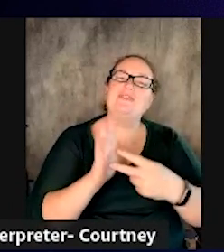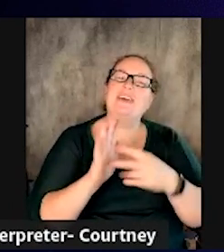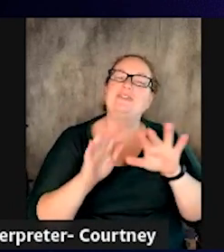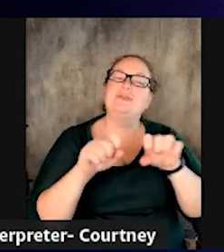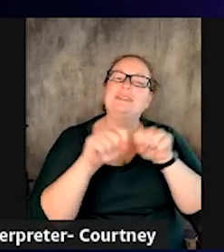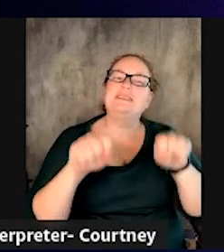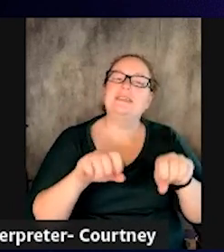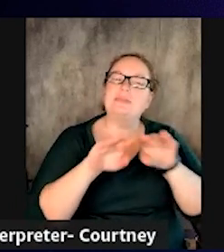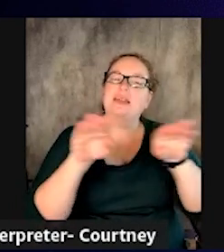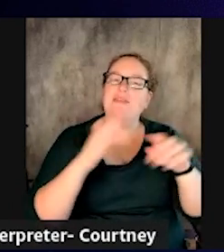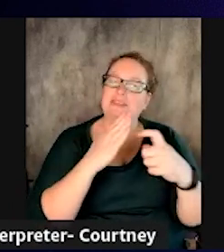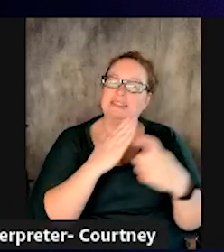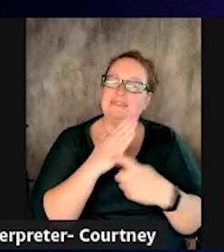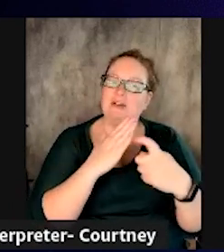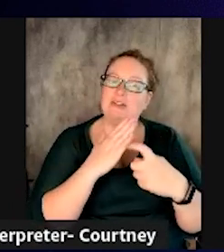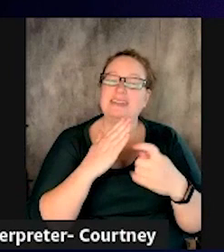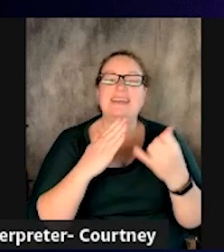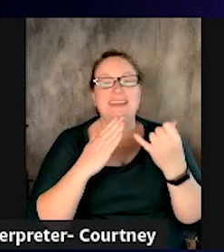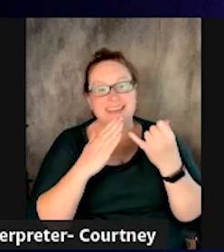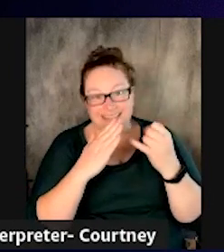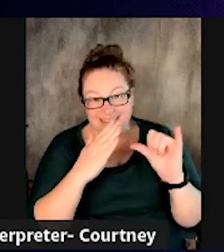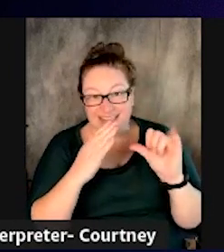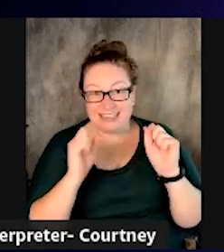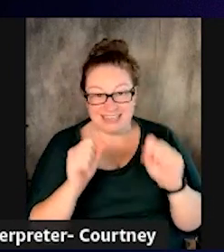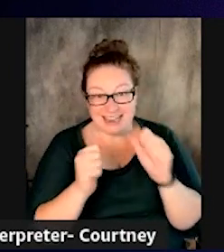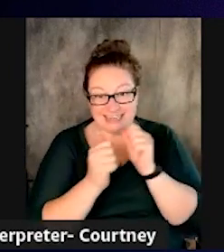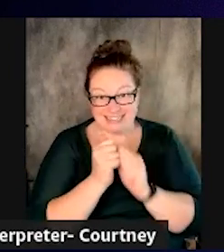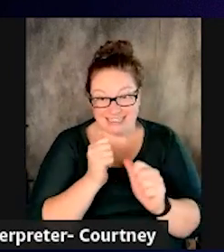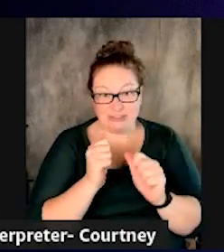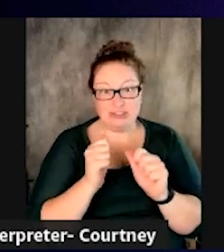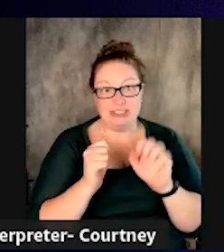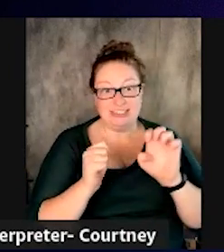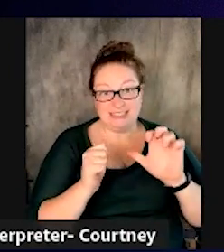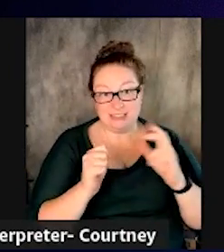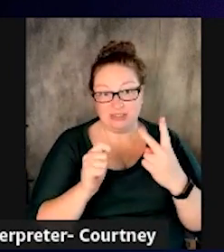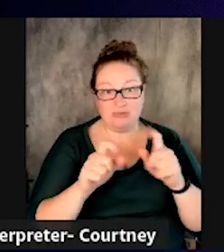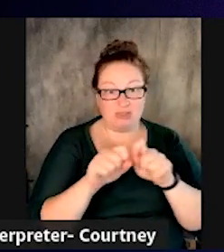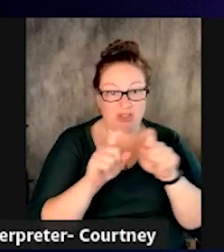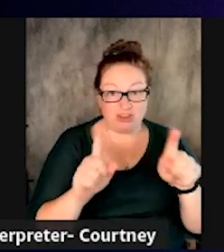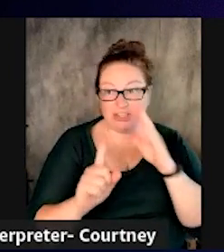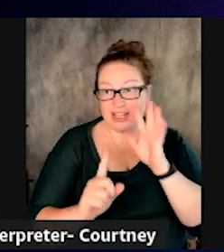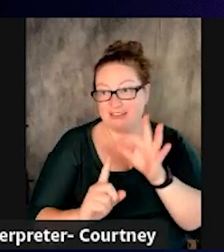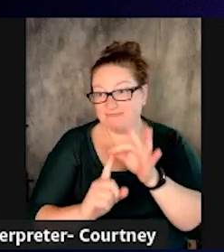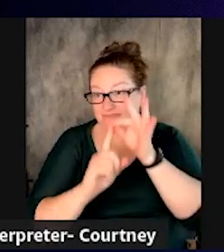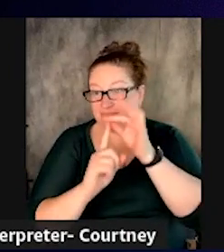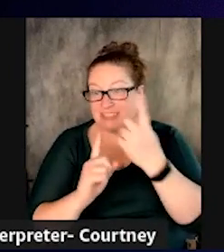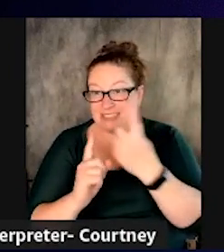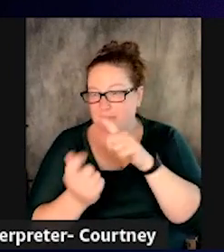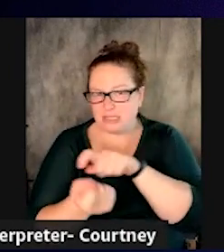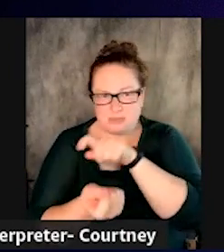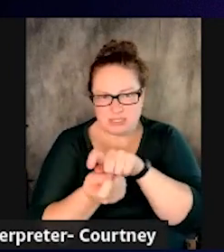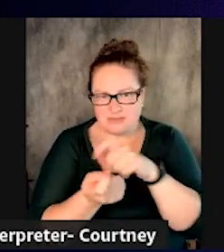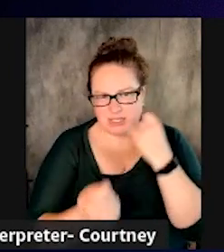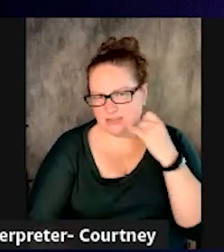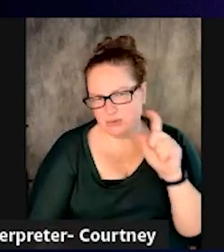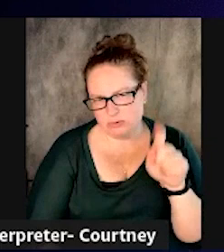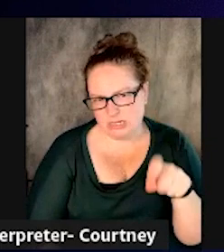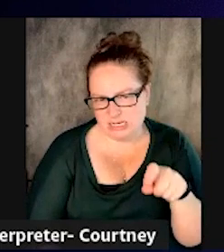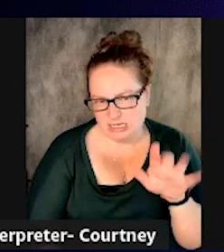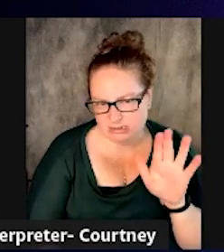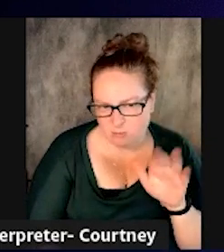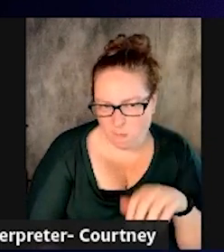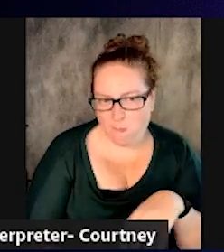defaults. And you can still go to each of the EC2 launch templates and customize something specific if that's your need. So we're